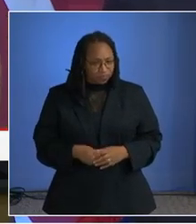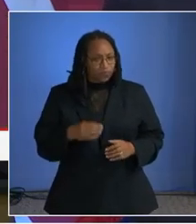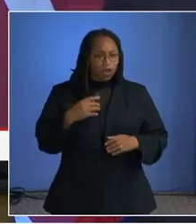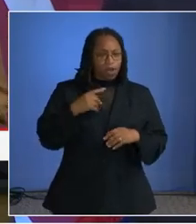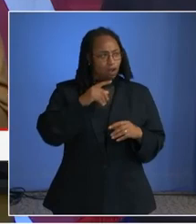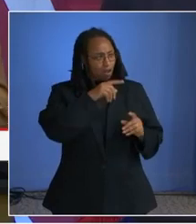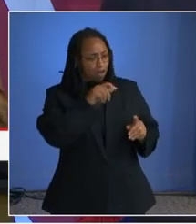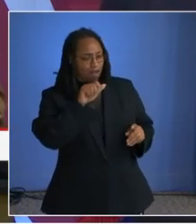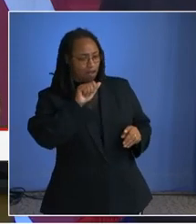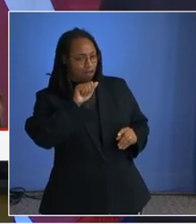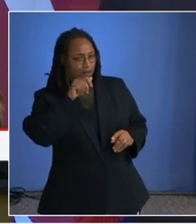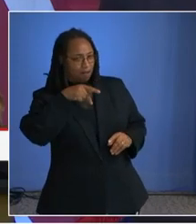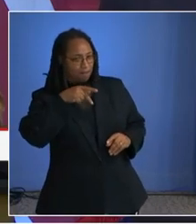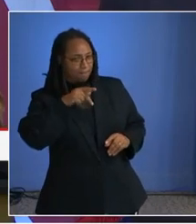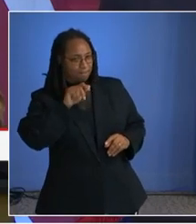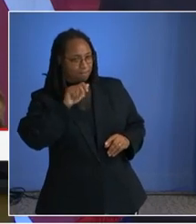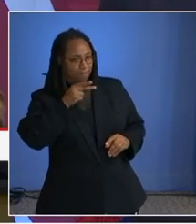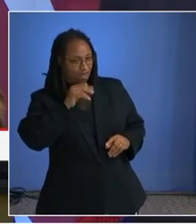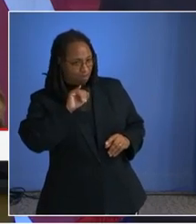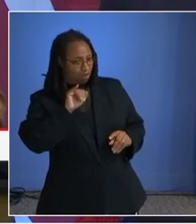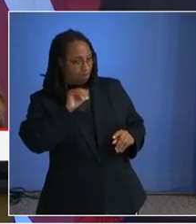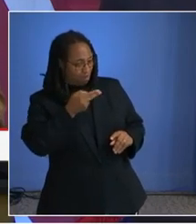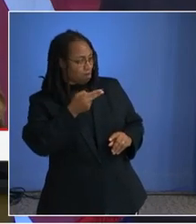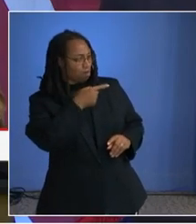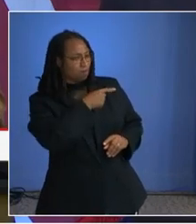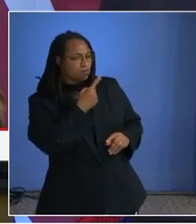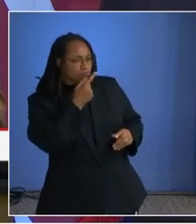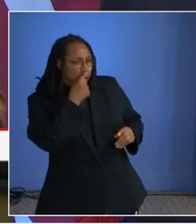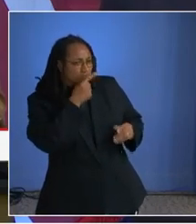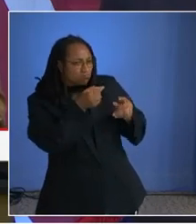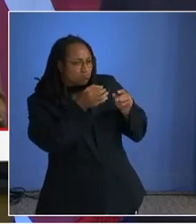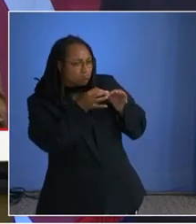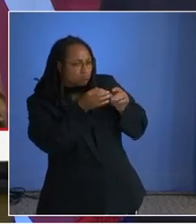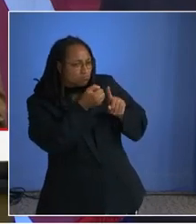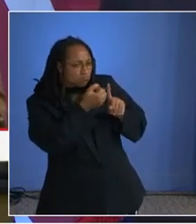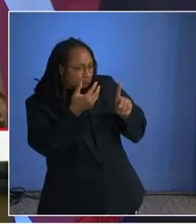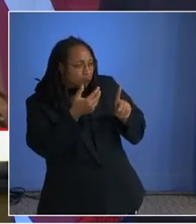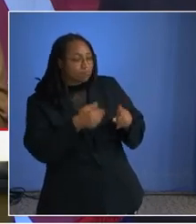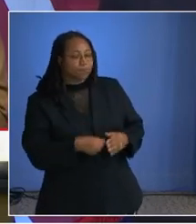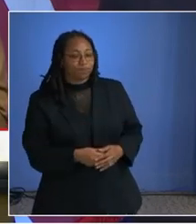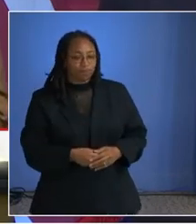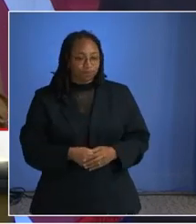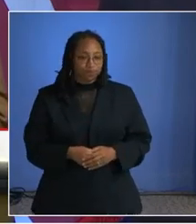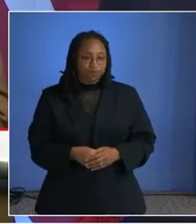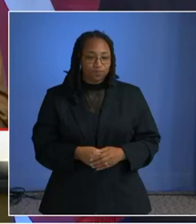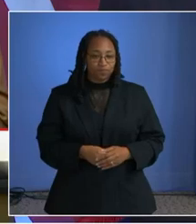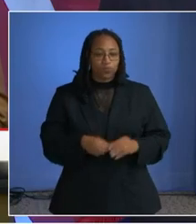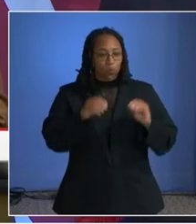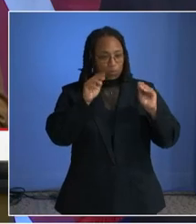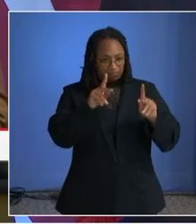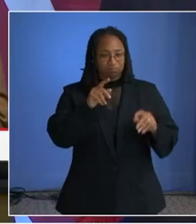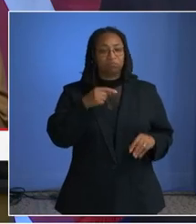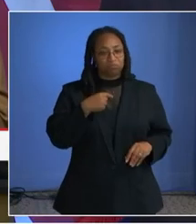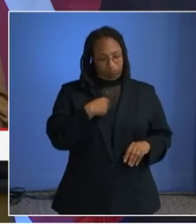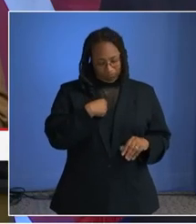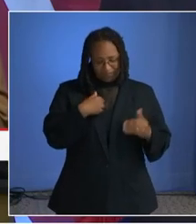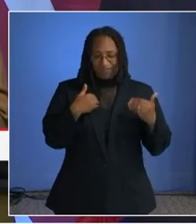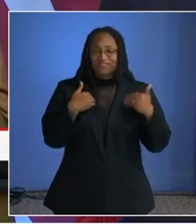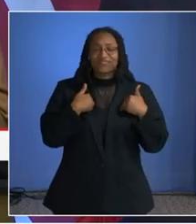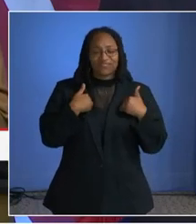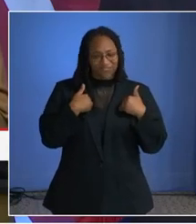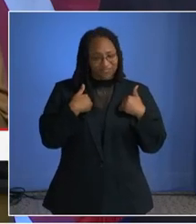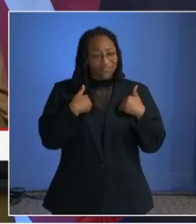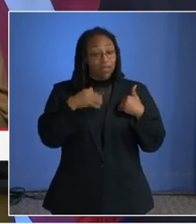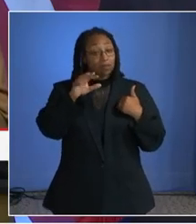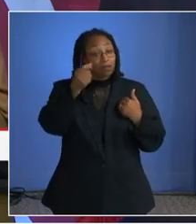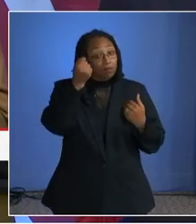seeing promise. And at OUC, we did offer hiring bonuses. And in fact, with our most recent sets of hires, we actually will